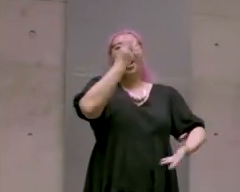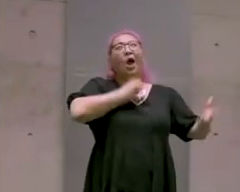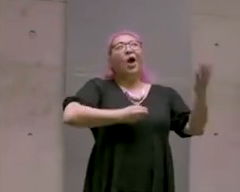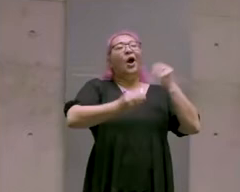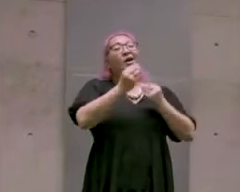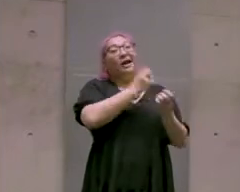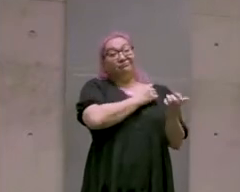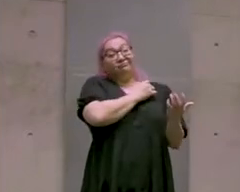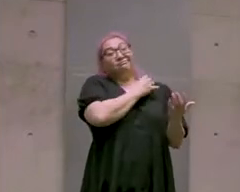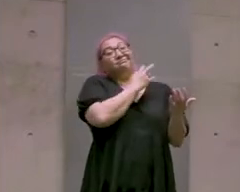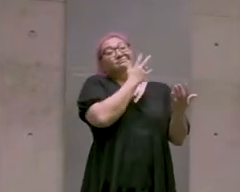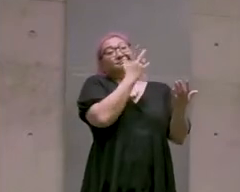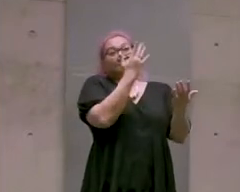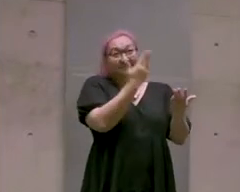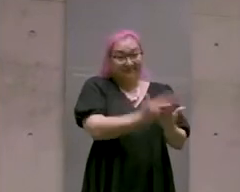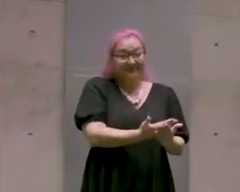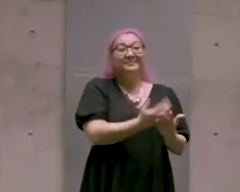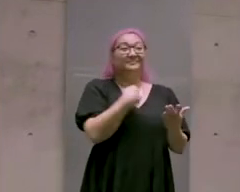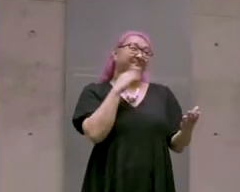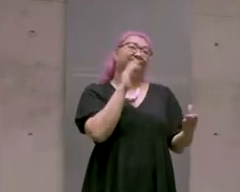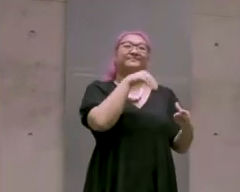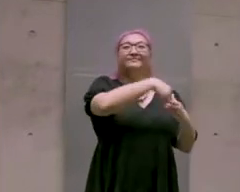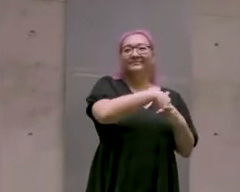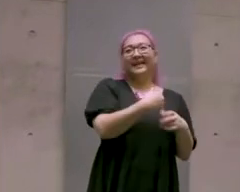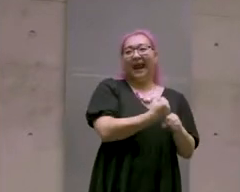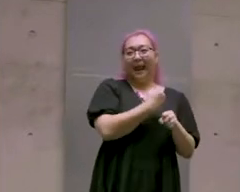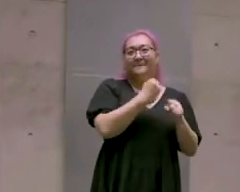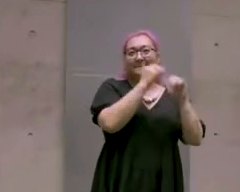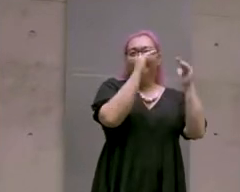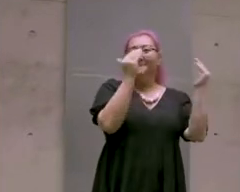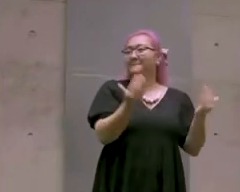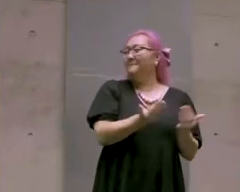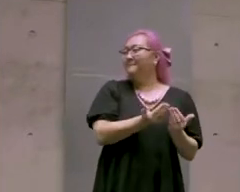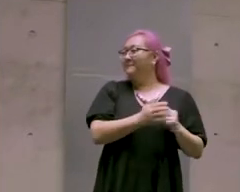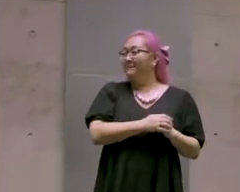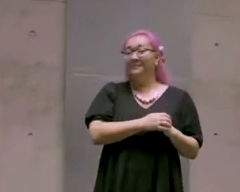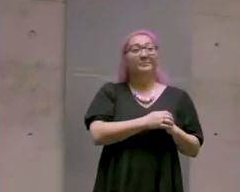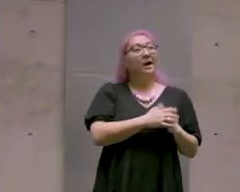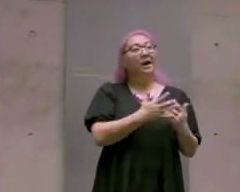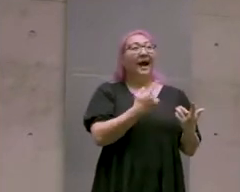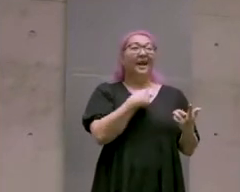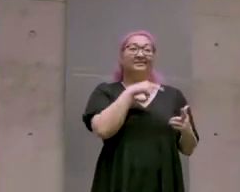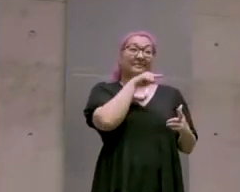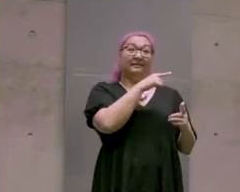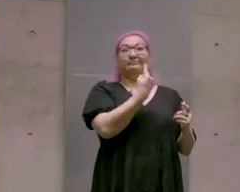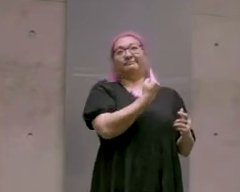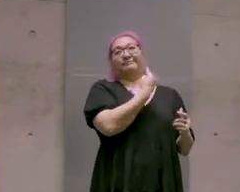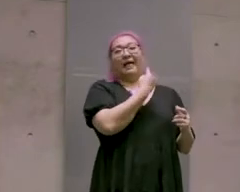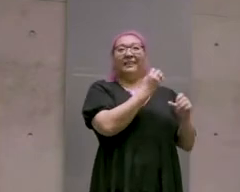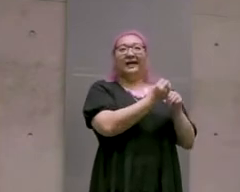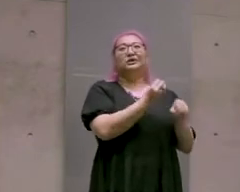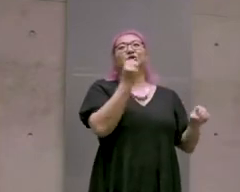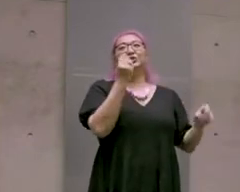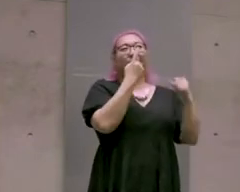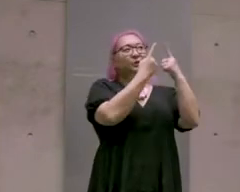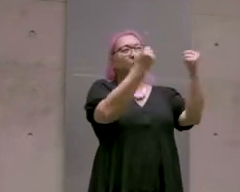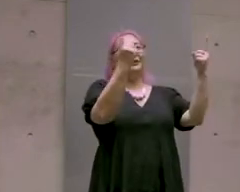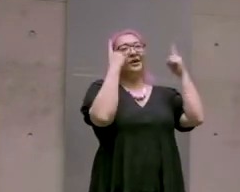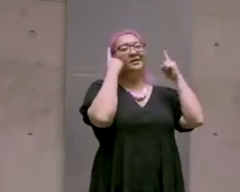it was a trial by fire. And I definitely kind of went in. I'm very grateful to that degree. It was Newport Uni.